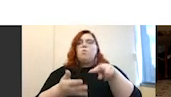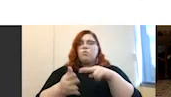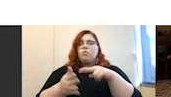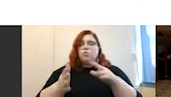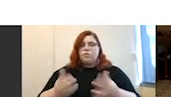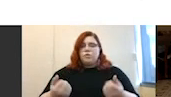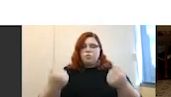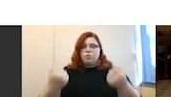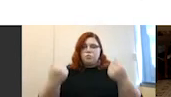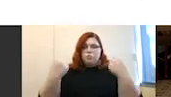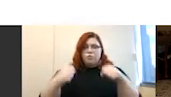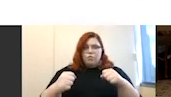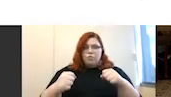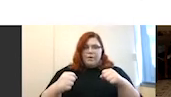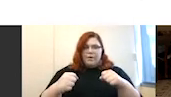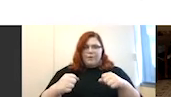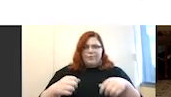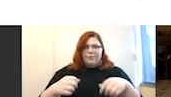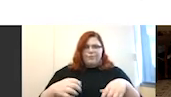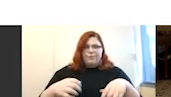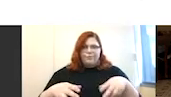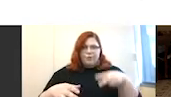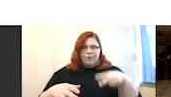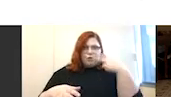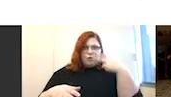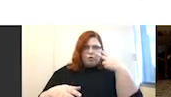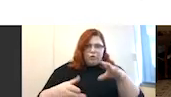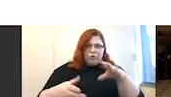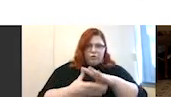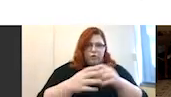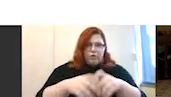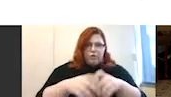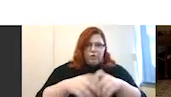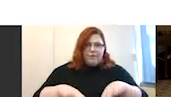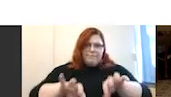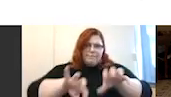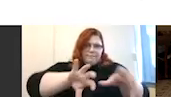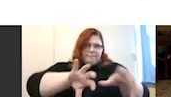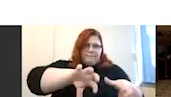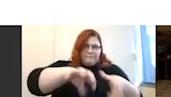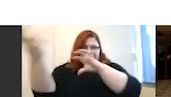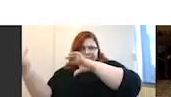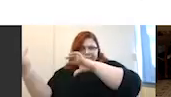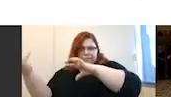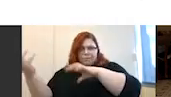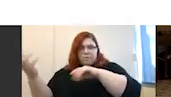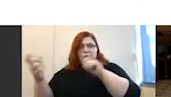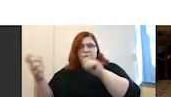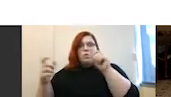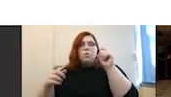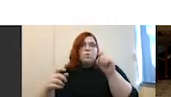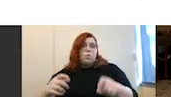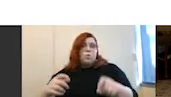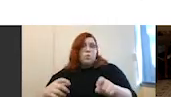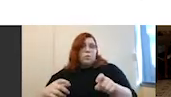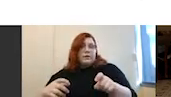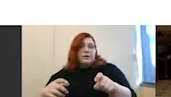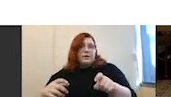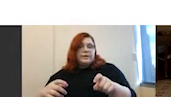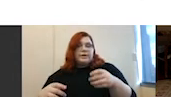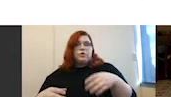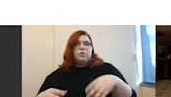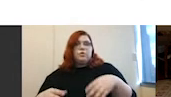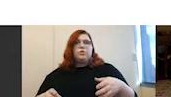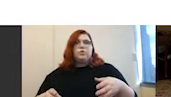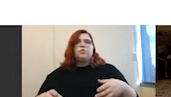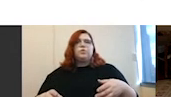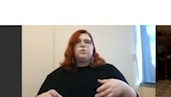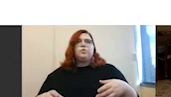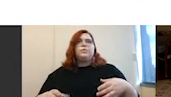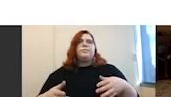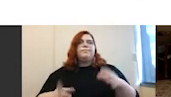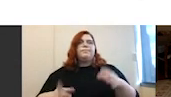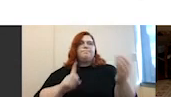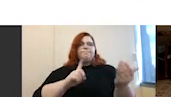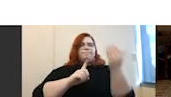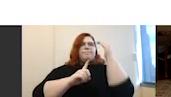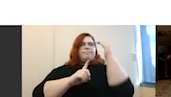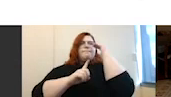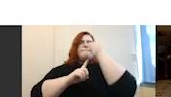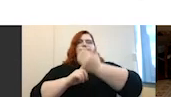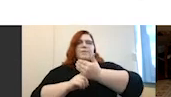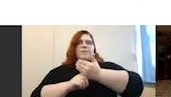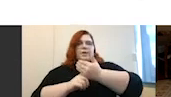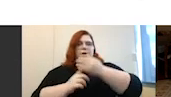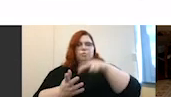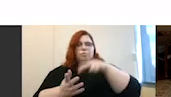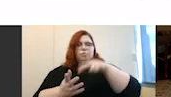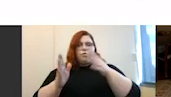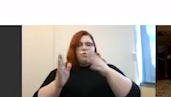break what we have created. We need to put ourselves in the mind of the reader and think ahead what they